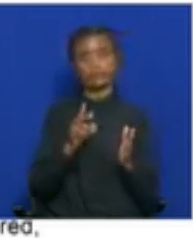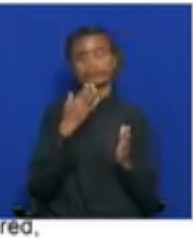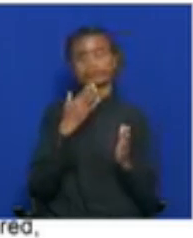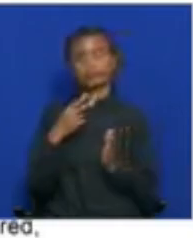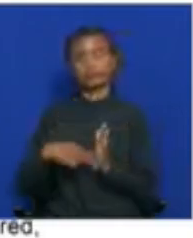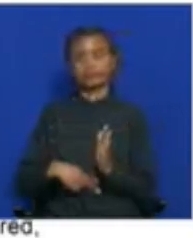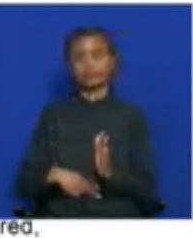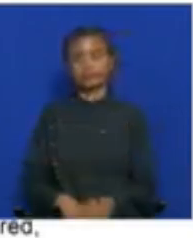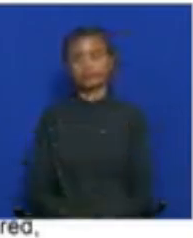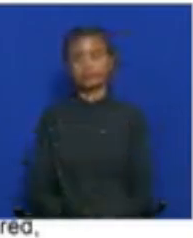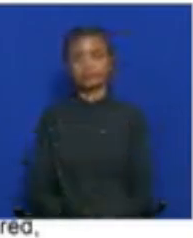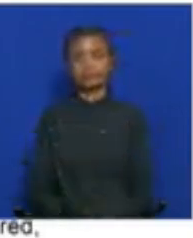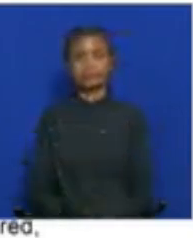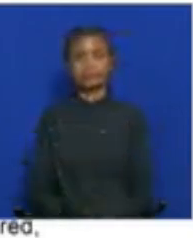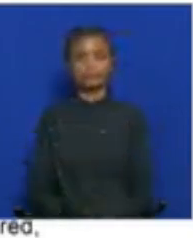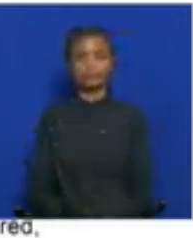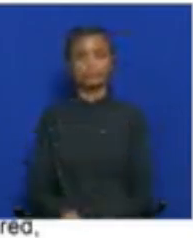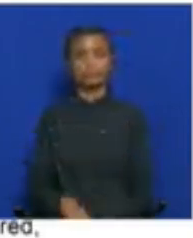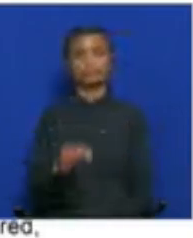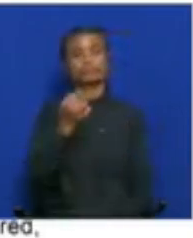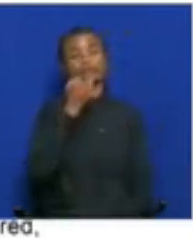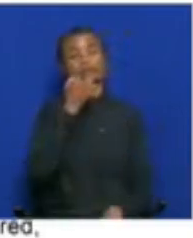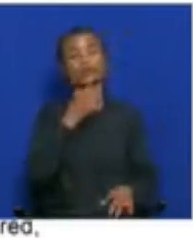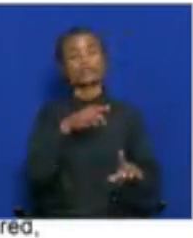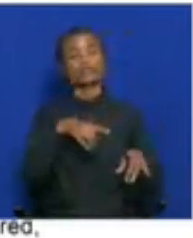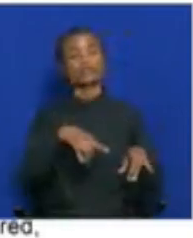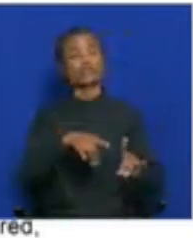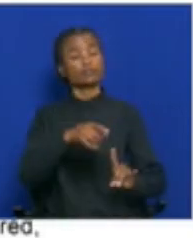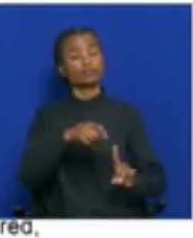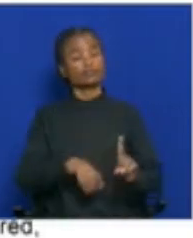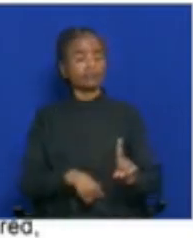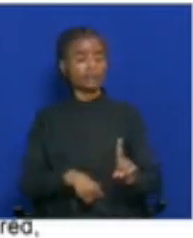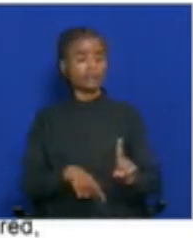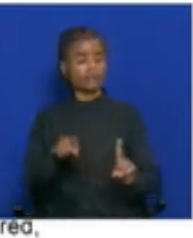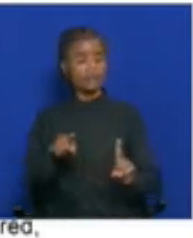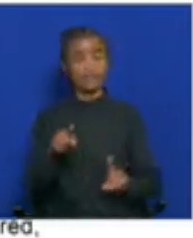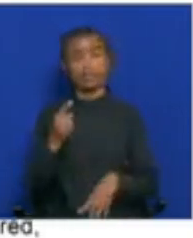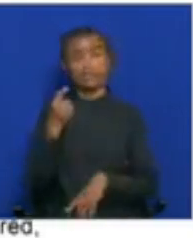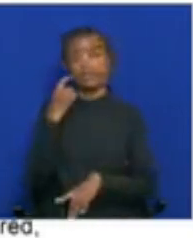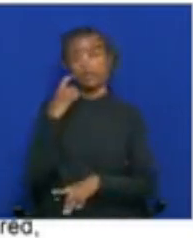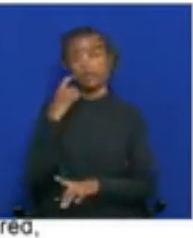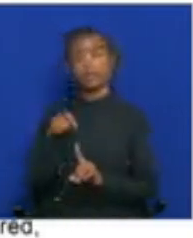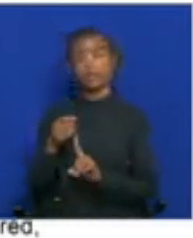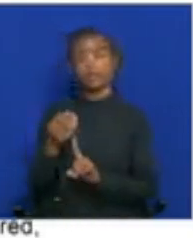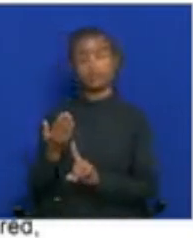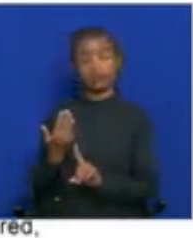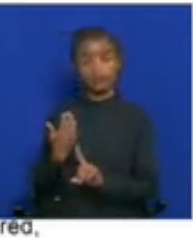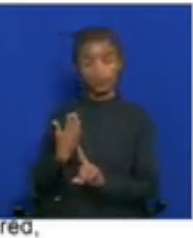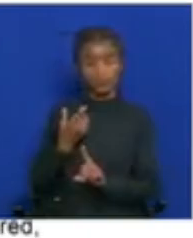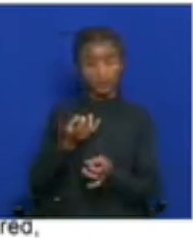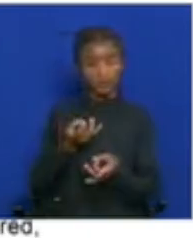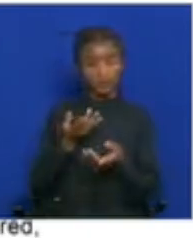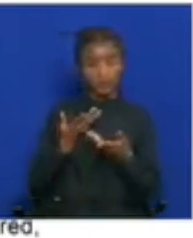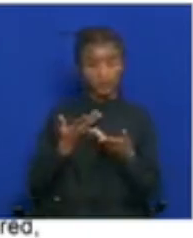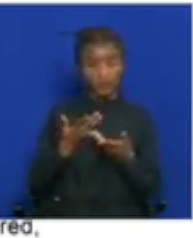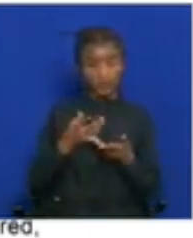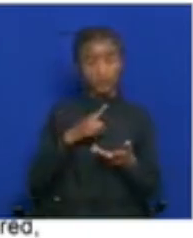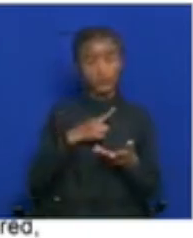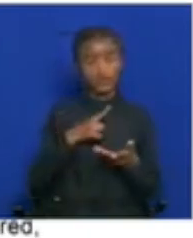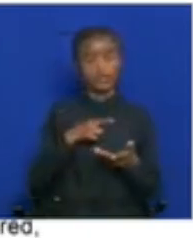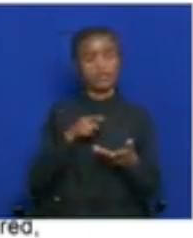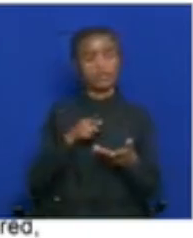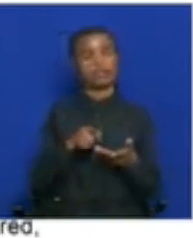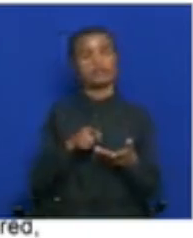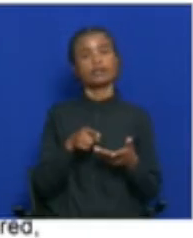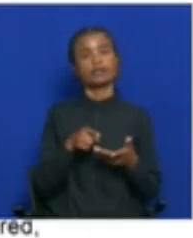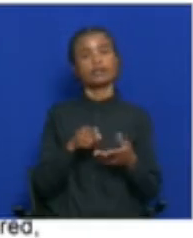Sorry, Chair, just to say that the Oh. witness did say this to me in relation to this, because we hadn't gotten to this section, we hadn't made the correction yet. But